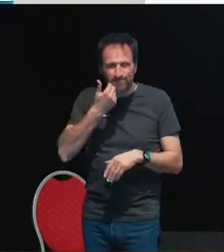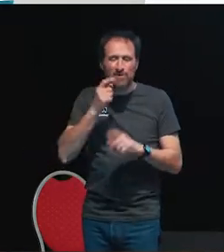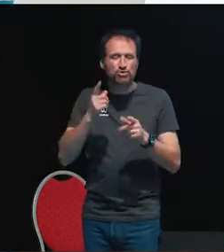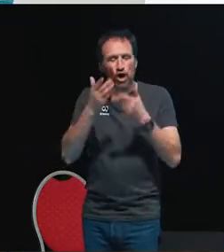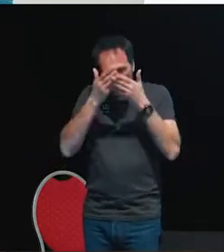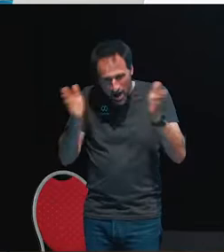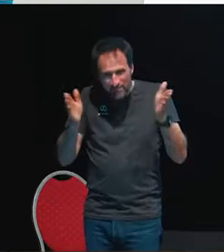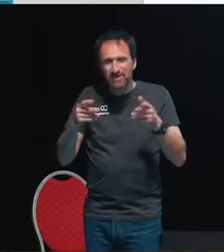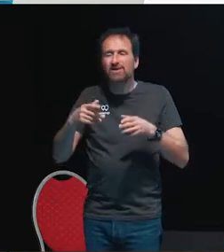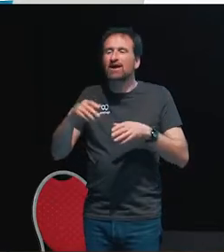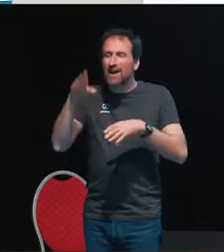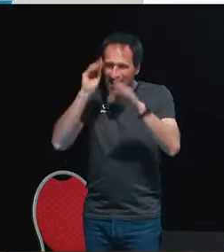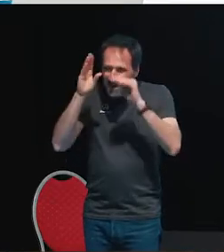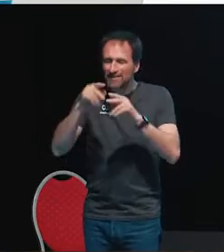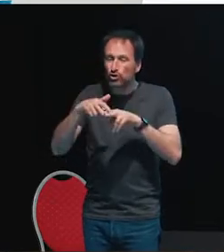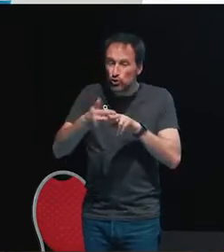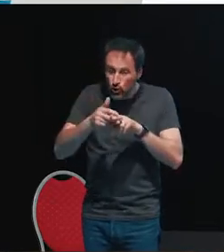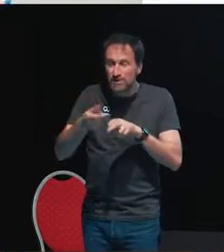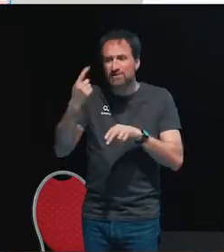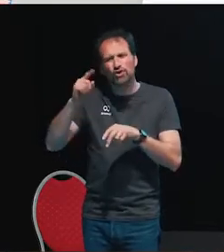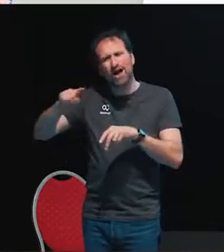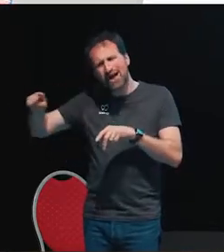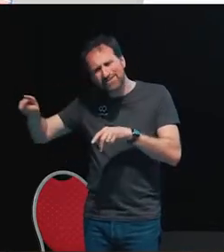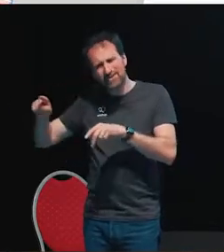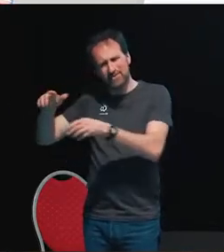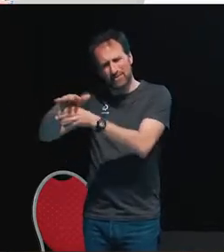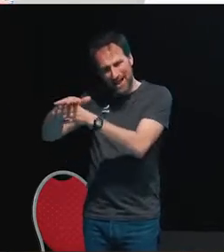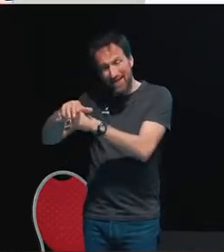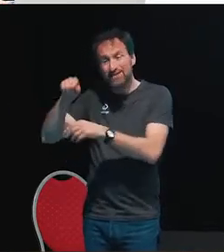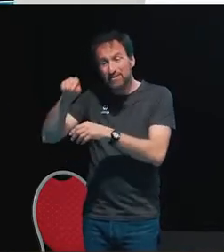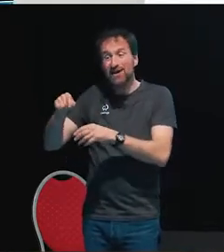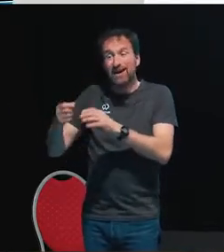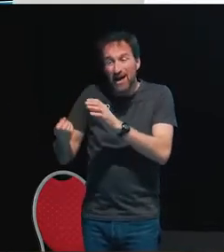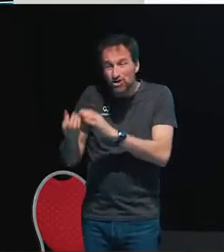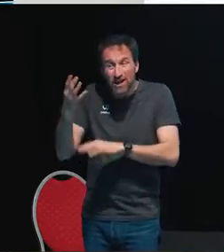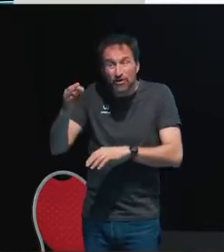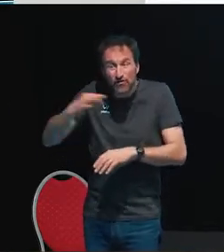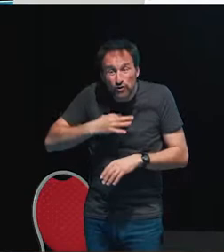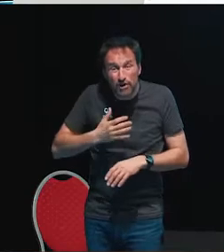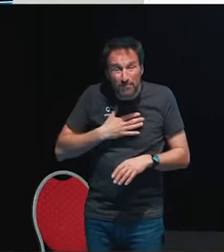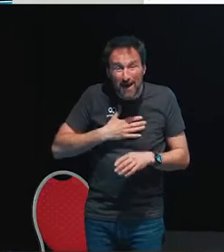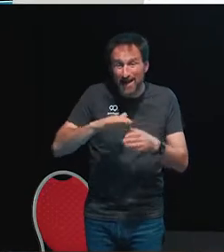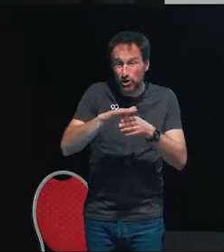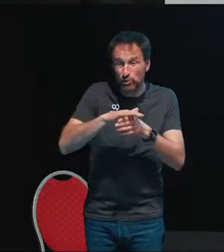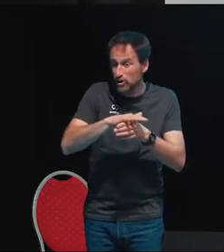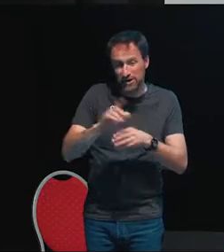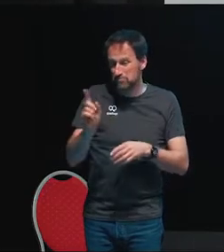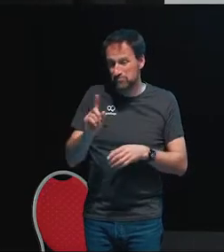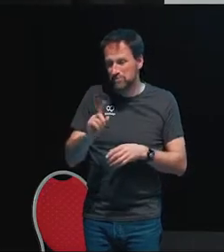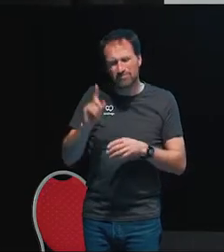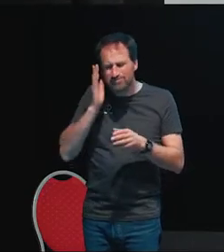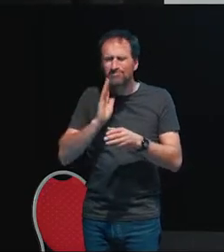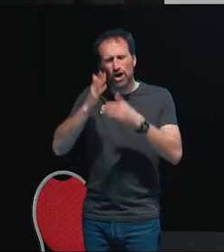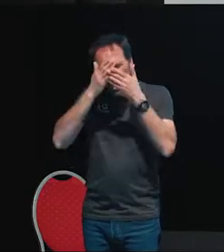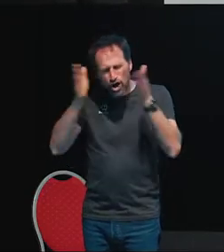different areas that aren't necessarily created by our own community and I want to encourage you guys just to be open-minded and to go out sort of your